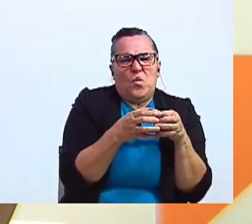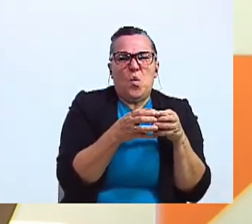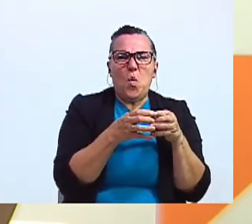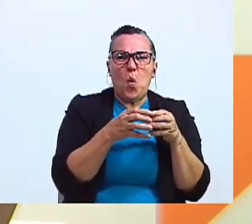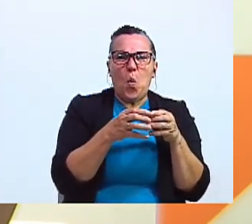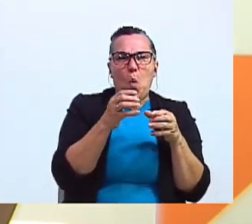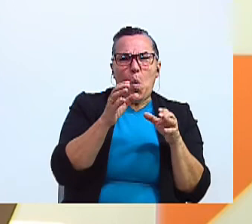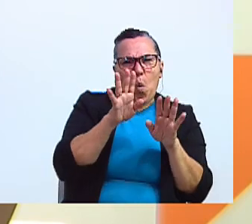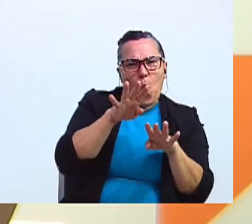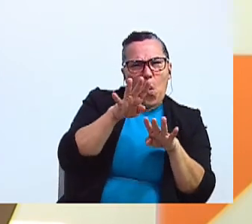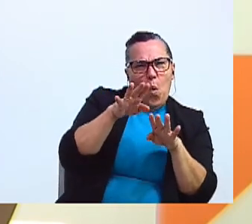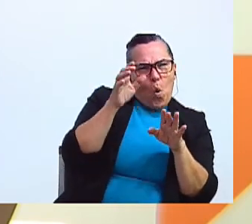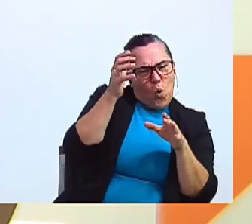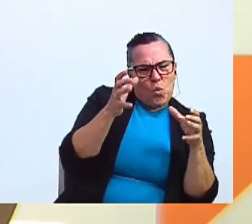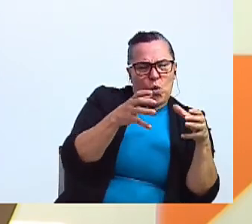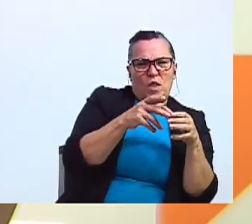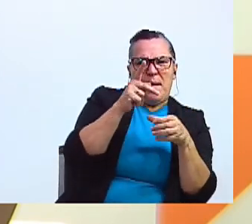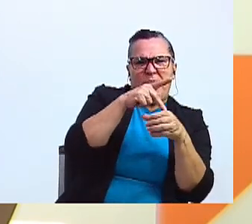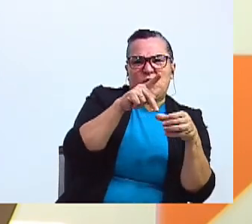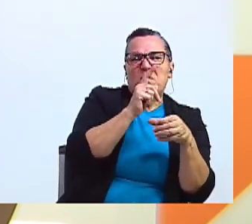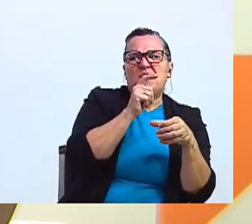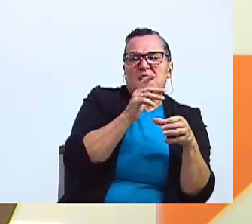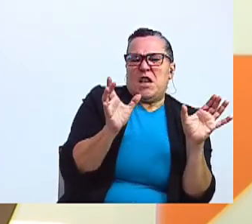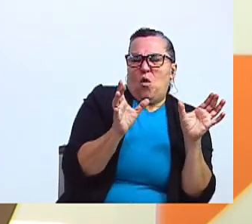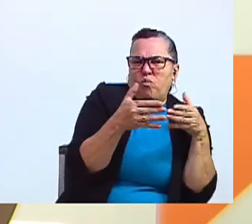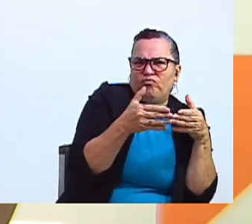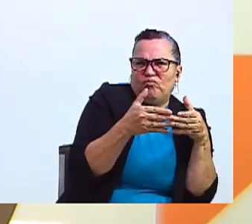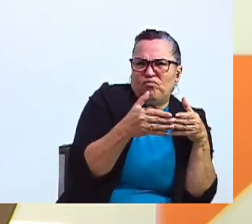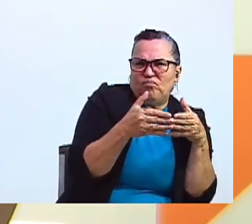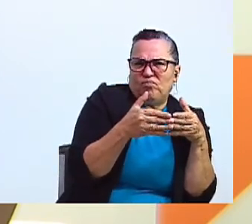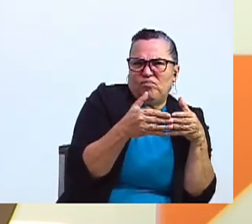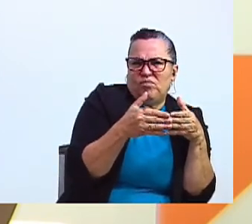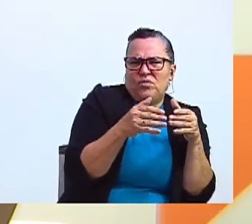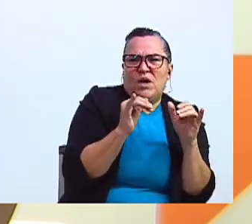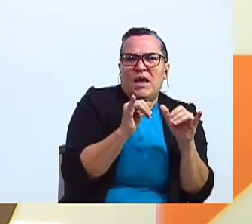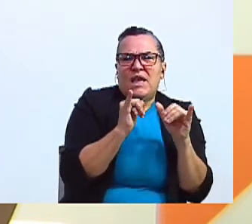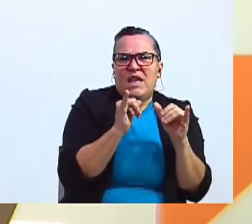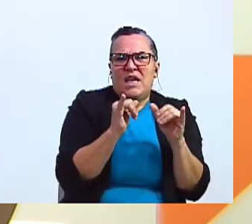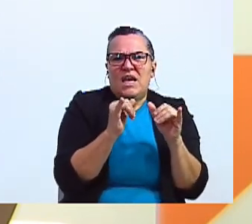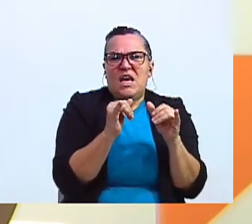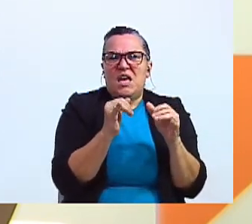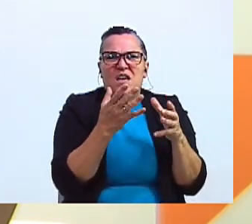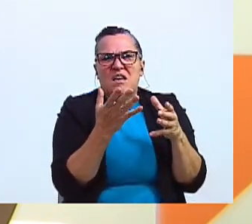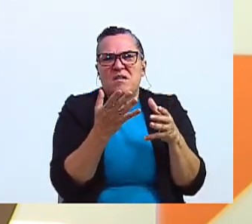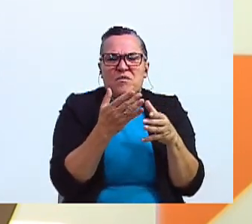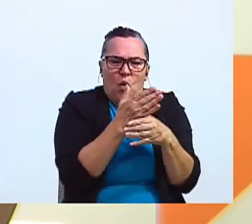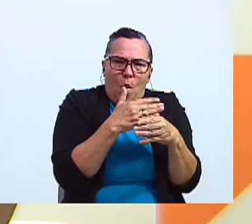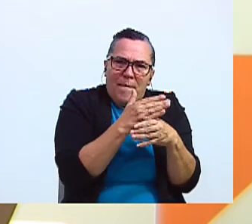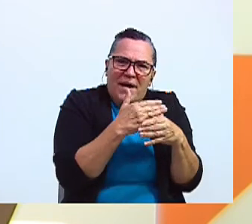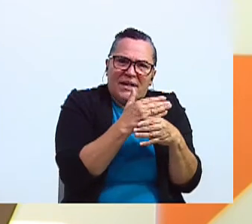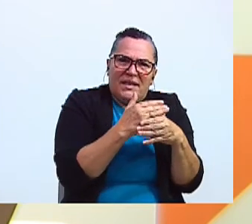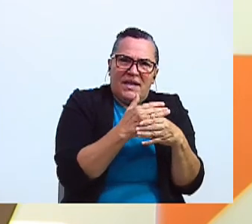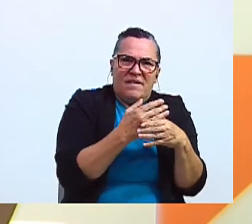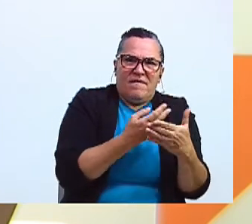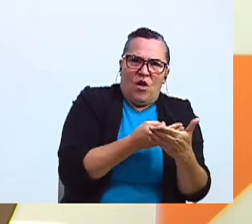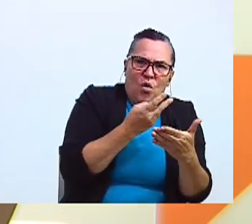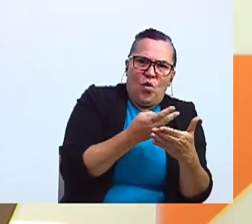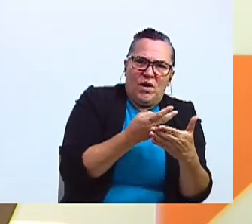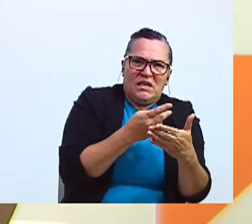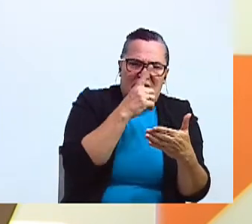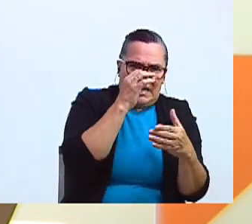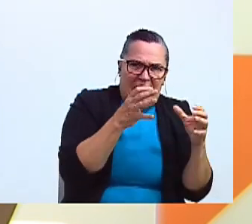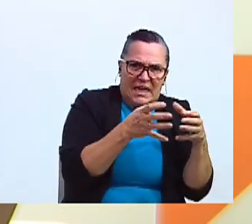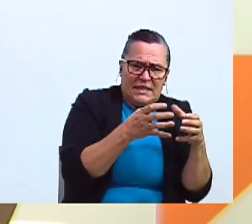of membership and ways to act, instead of being centered on shared values and belief. Many